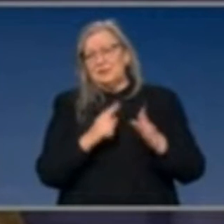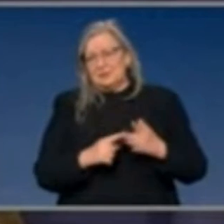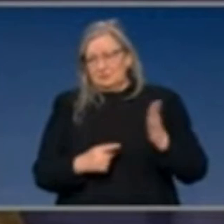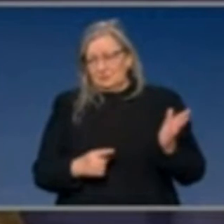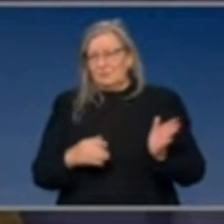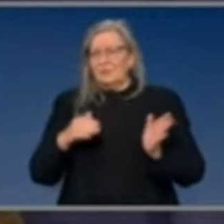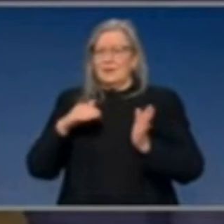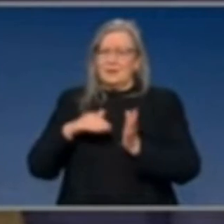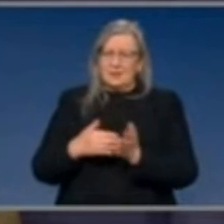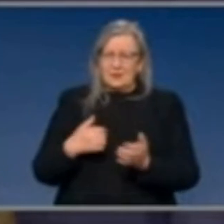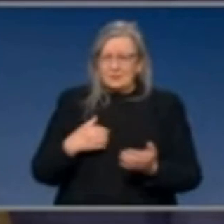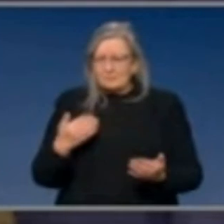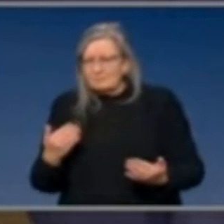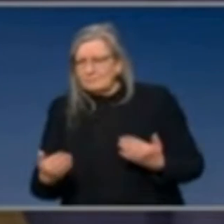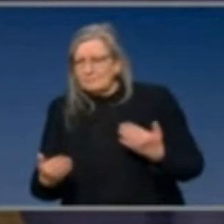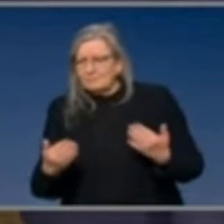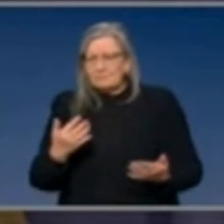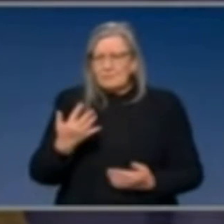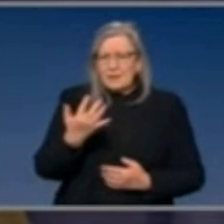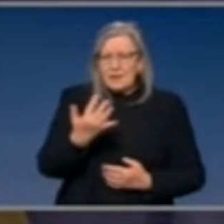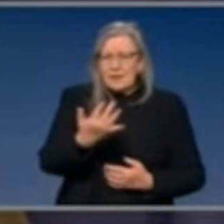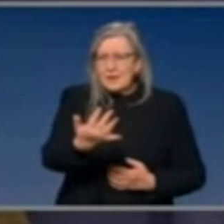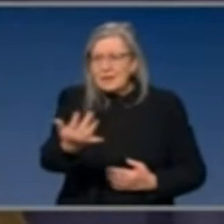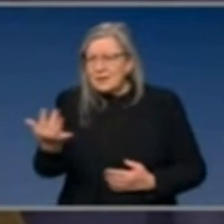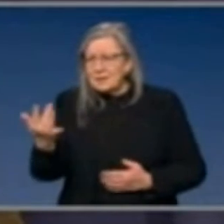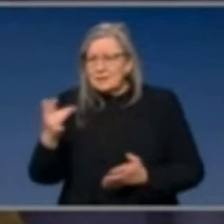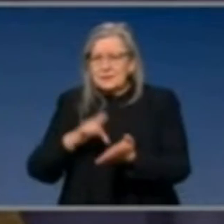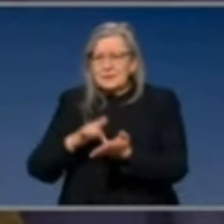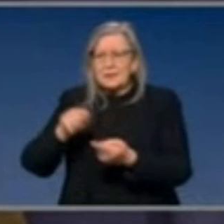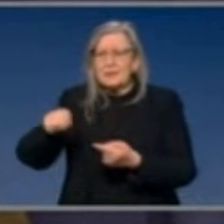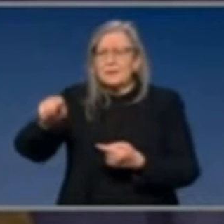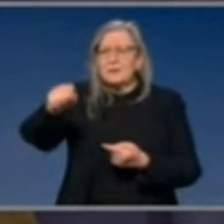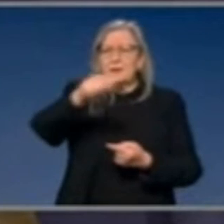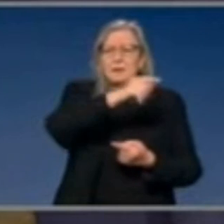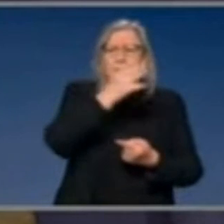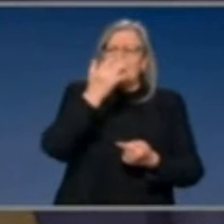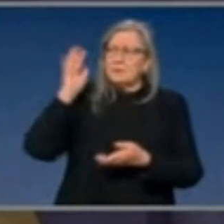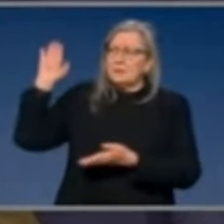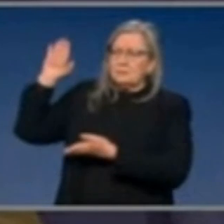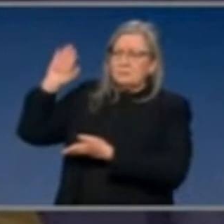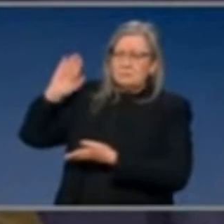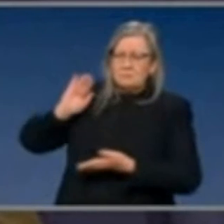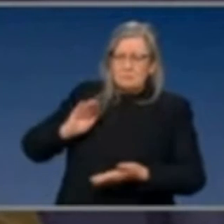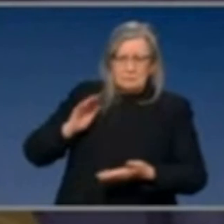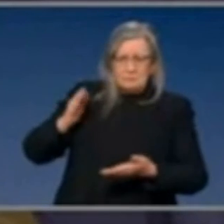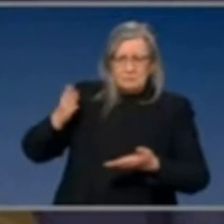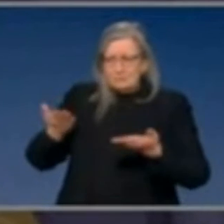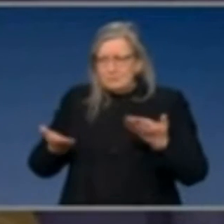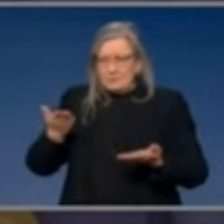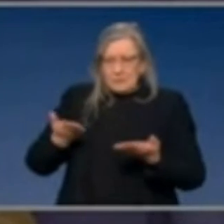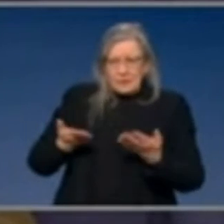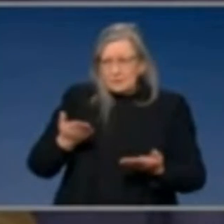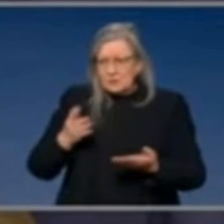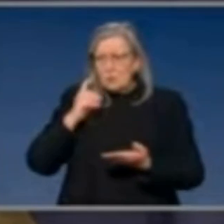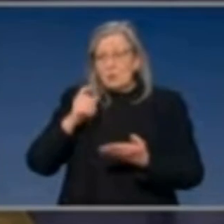the additional points of presence that I've spoken about, the additional vaccines that we have coming online, and we have got in October the